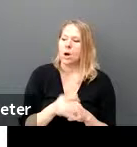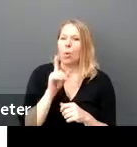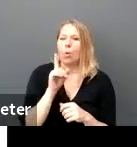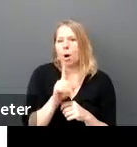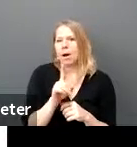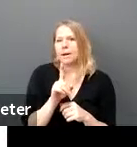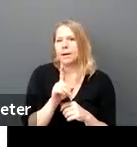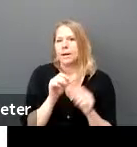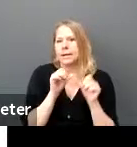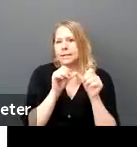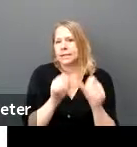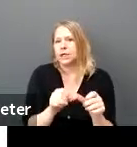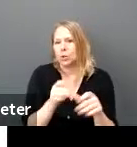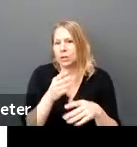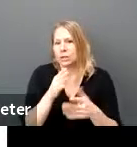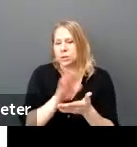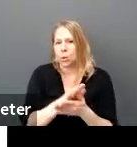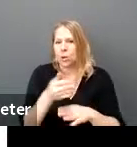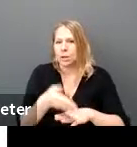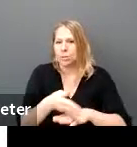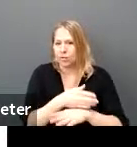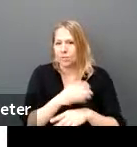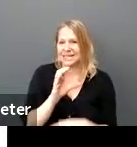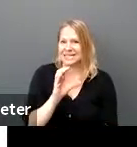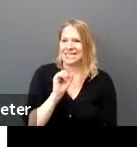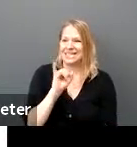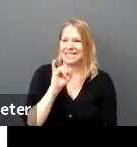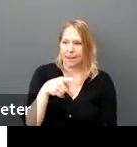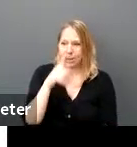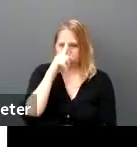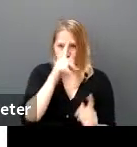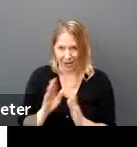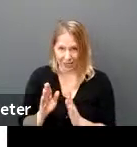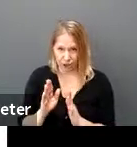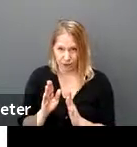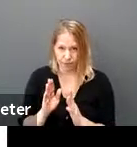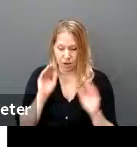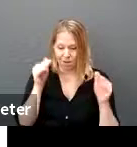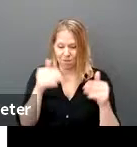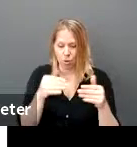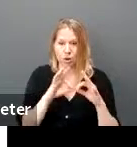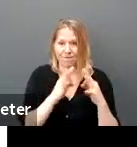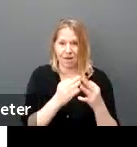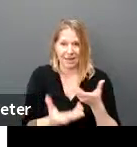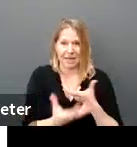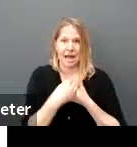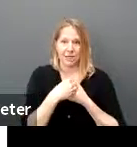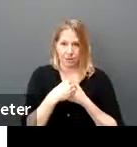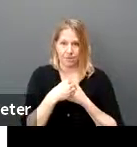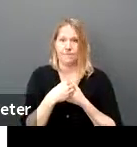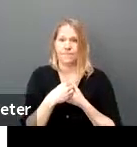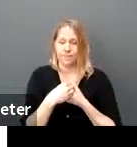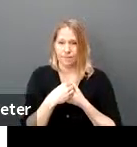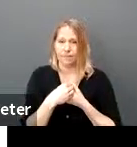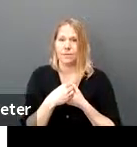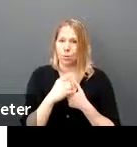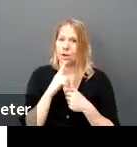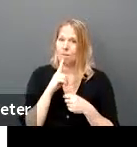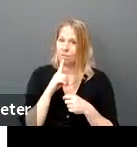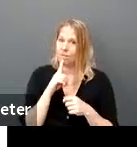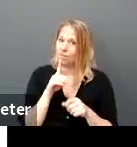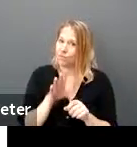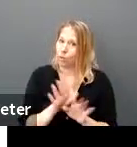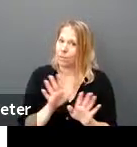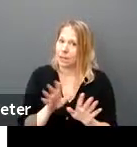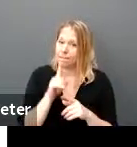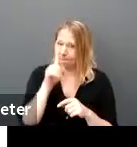our continuous school improvement, or CSIP strategies, is focused on family engagement. That is something we firmly believe in as